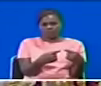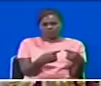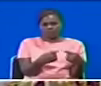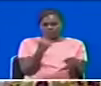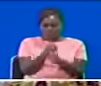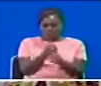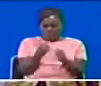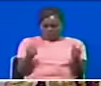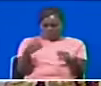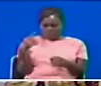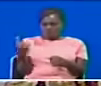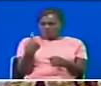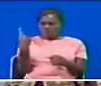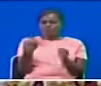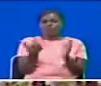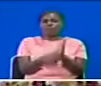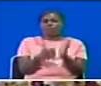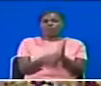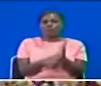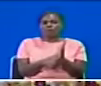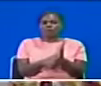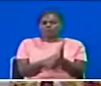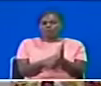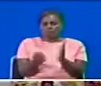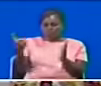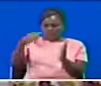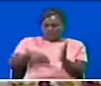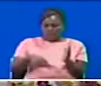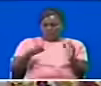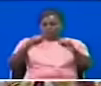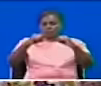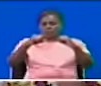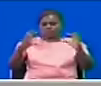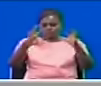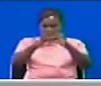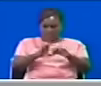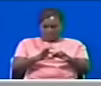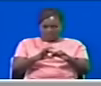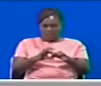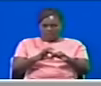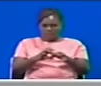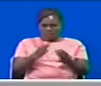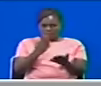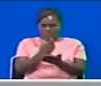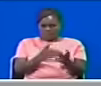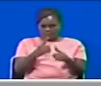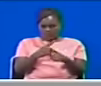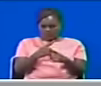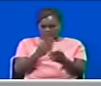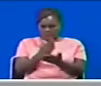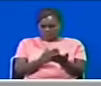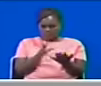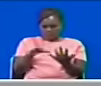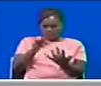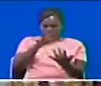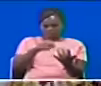worked. Okay. The only problem has been you can now come together, but definitely some will fizzle out because if they are